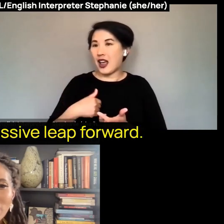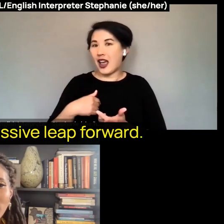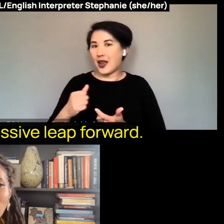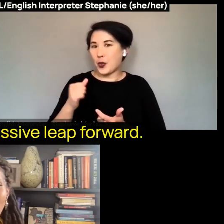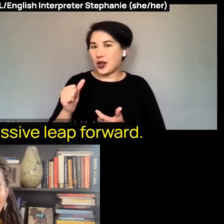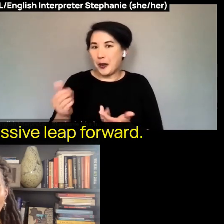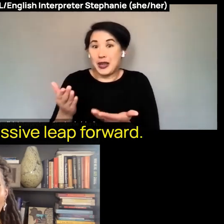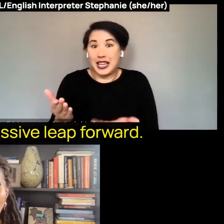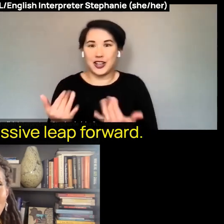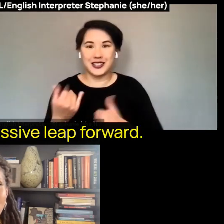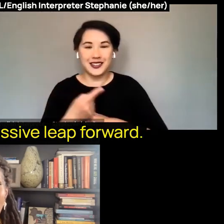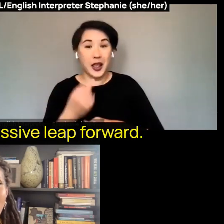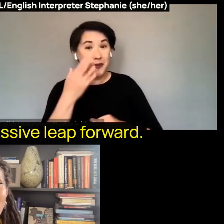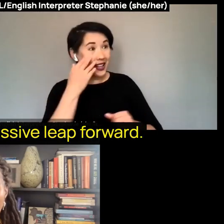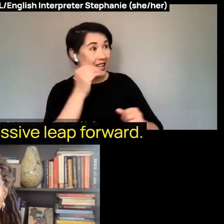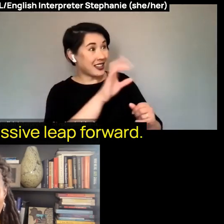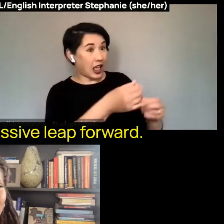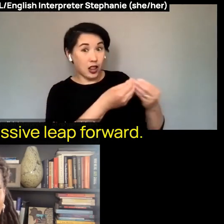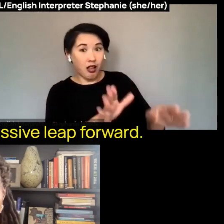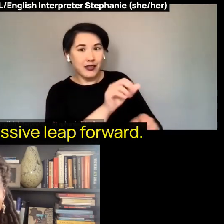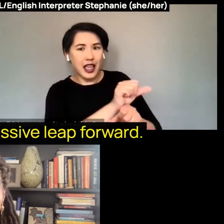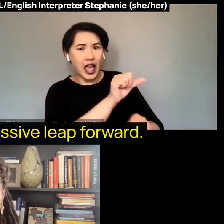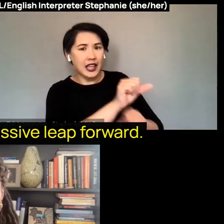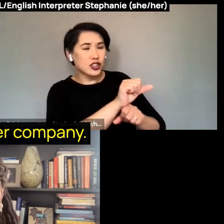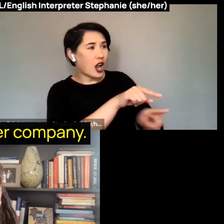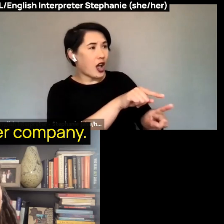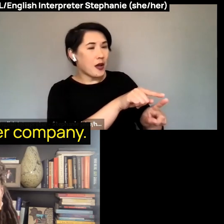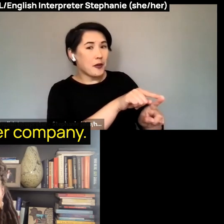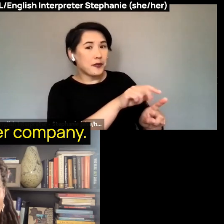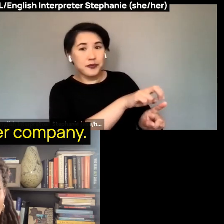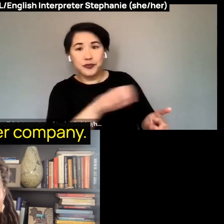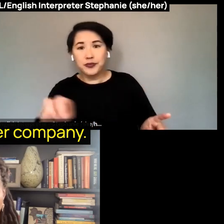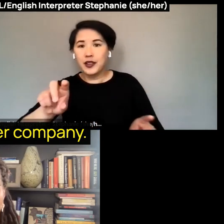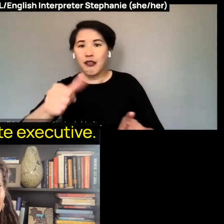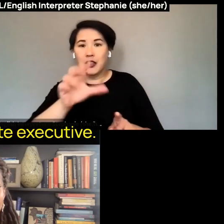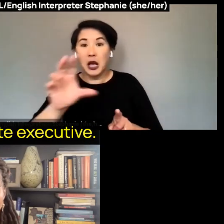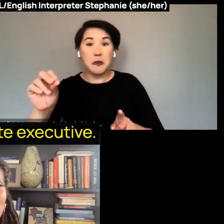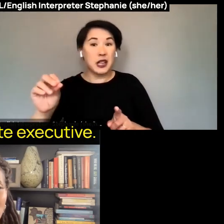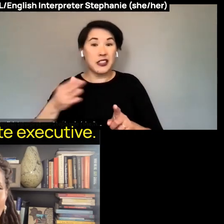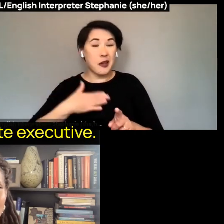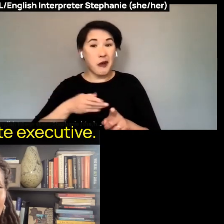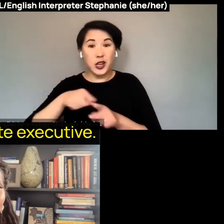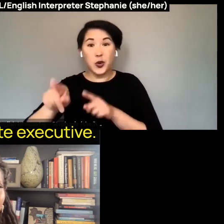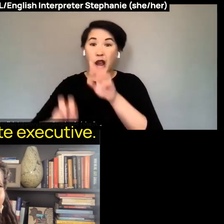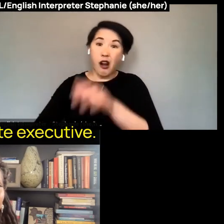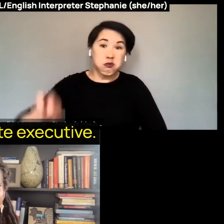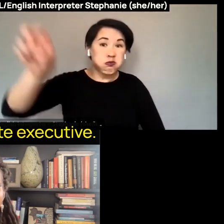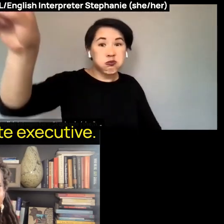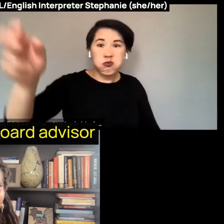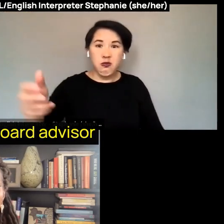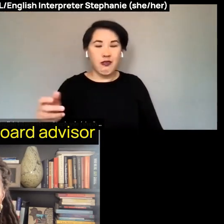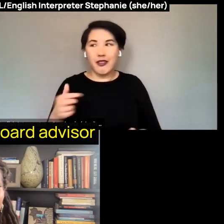career took, you know, this massive leap forward. I went to another company. I became a C-suite